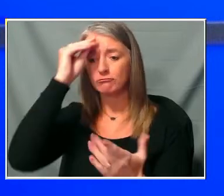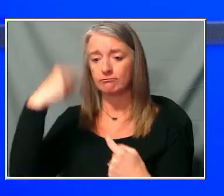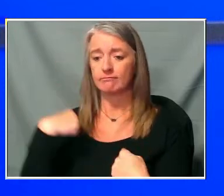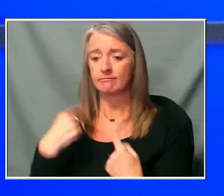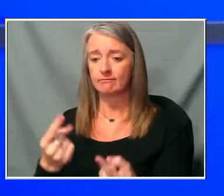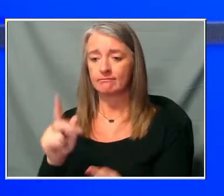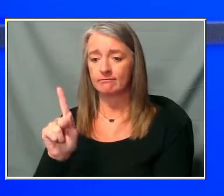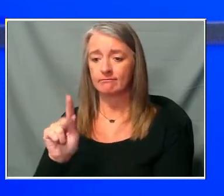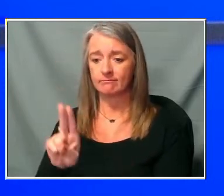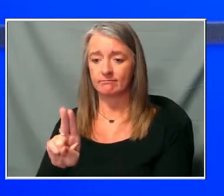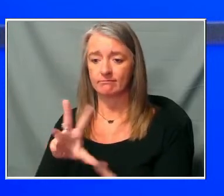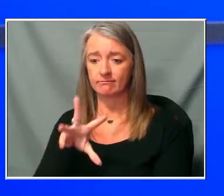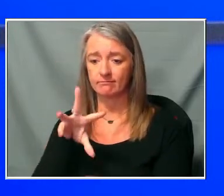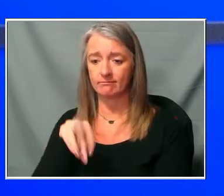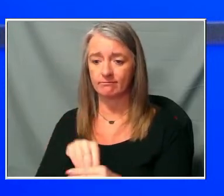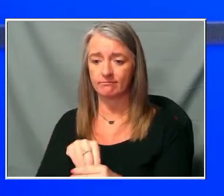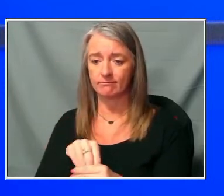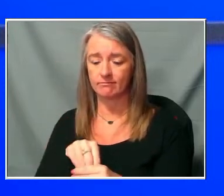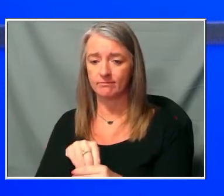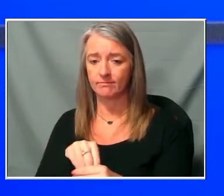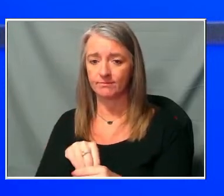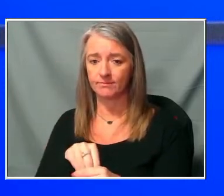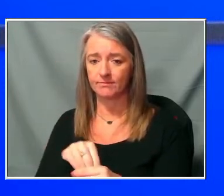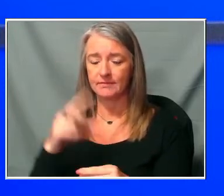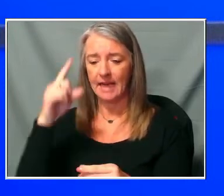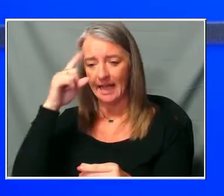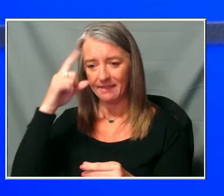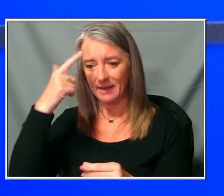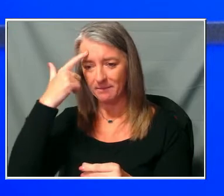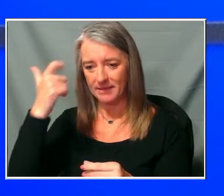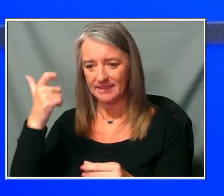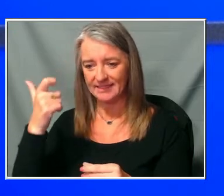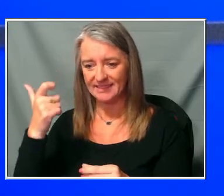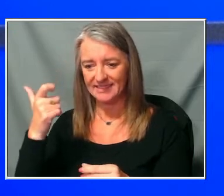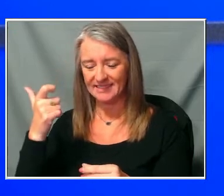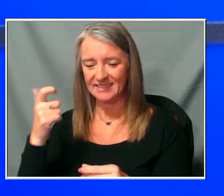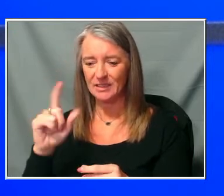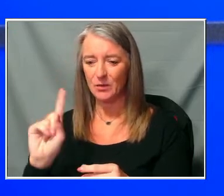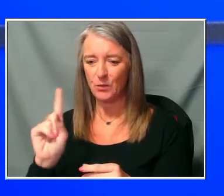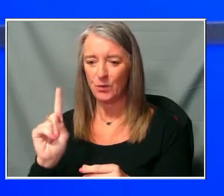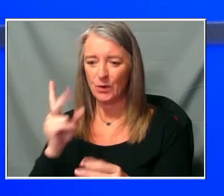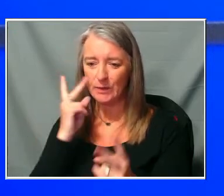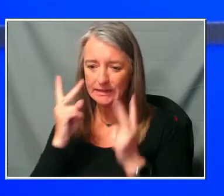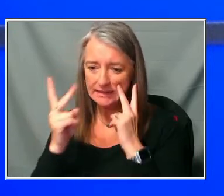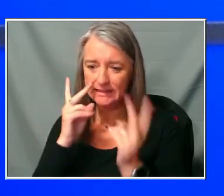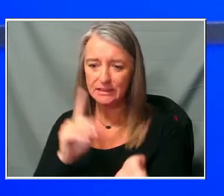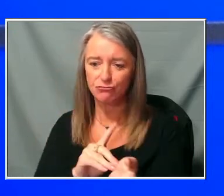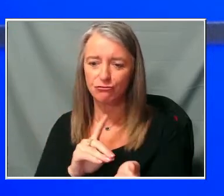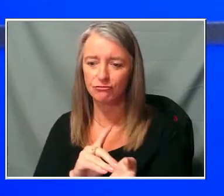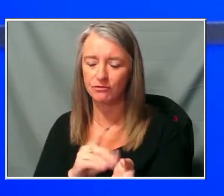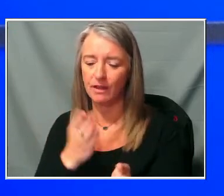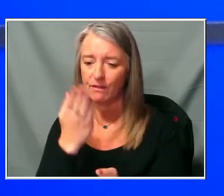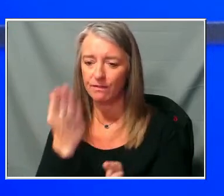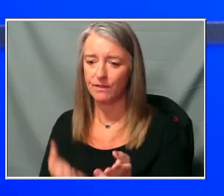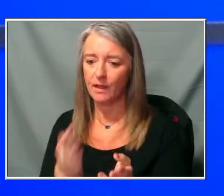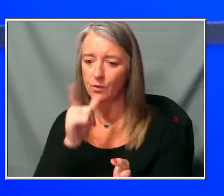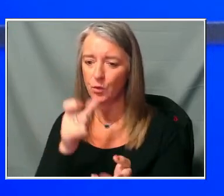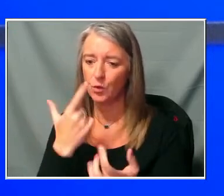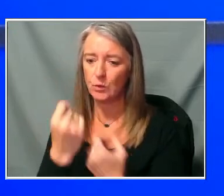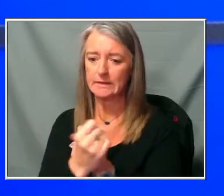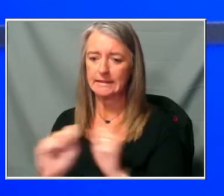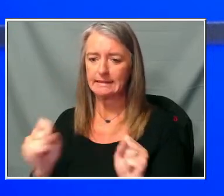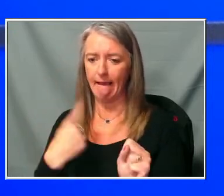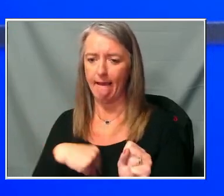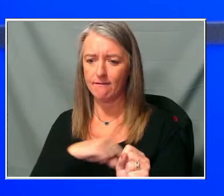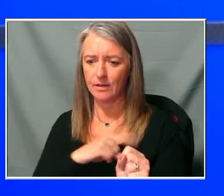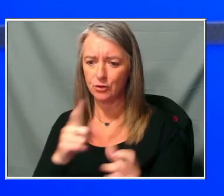KU is, and I think this is just because of where we see doctors as they are the ones who are going to save us. You're going to